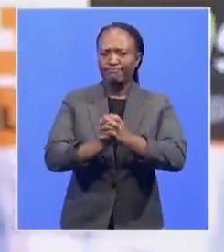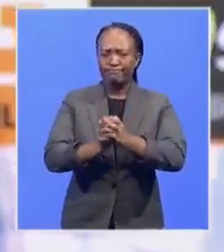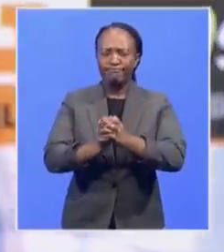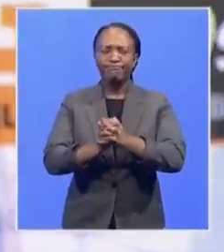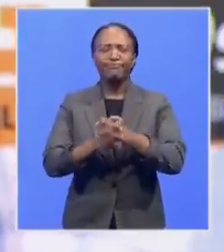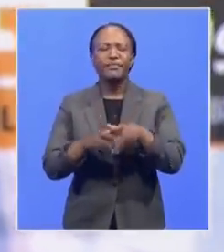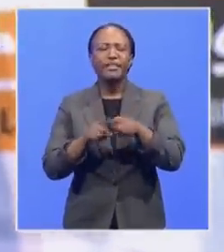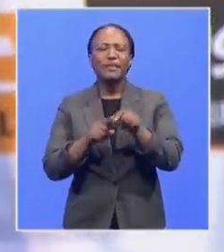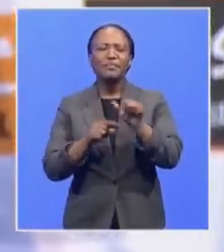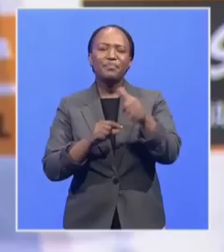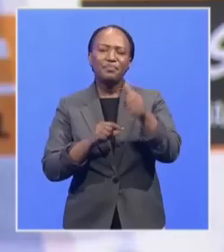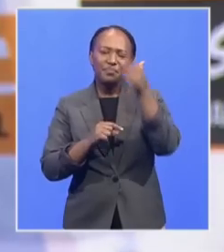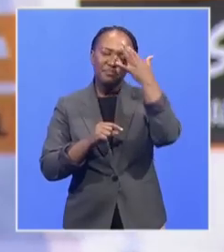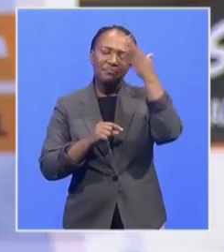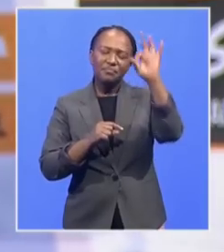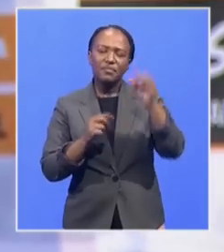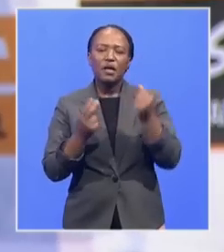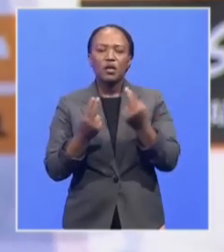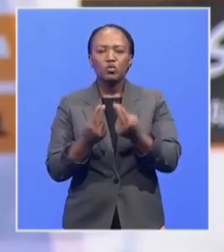resources.